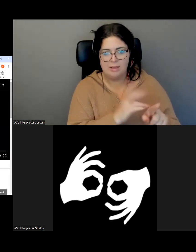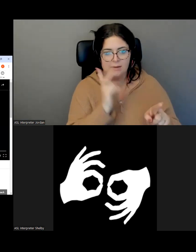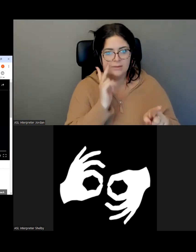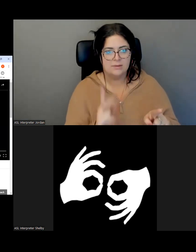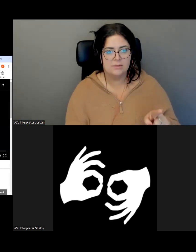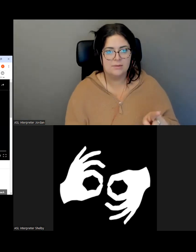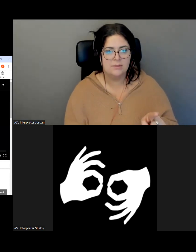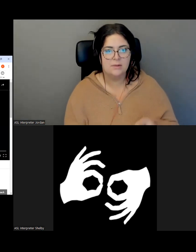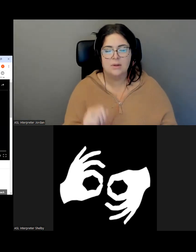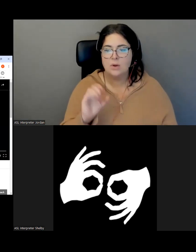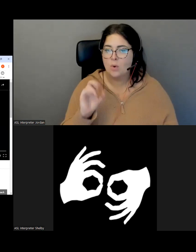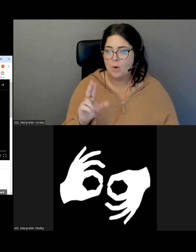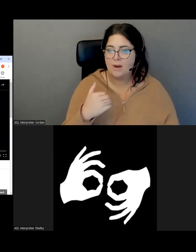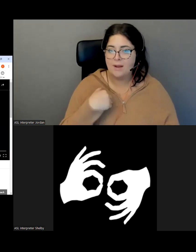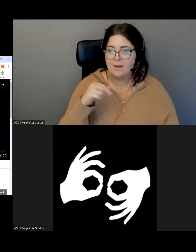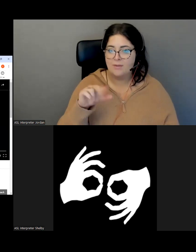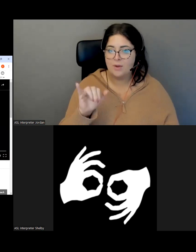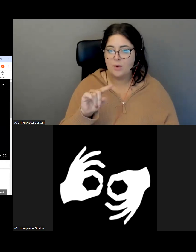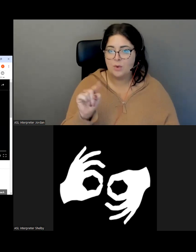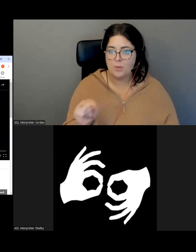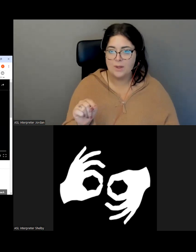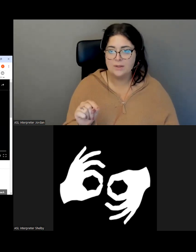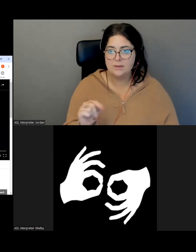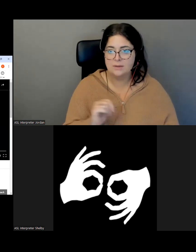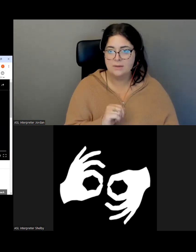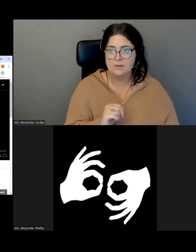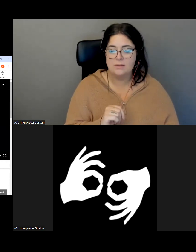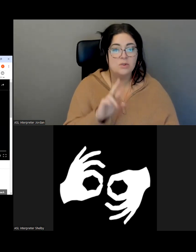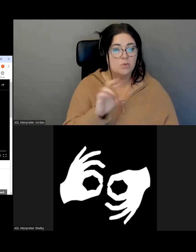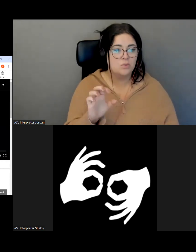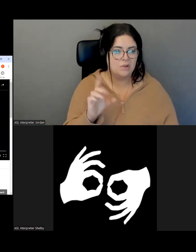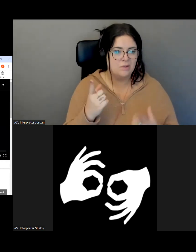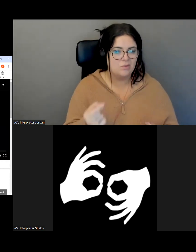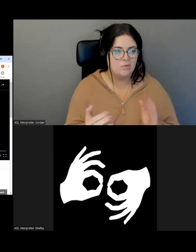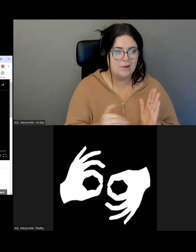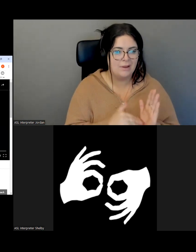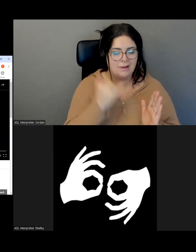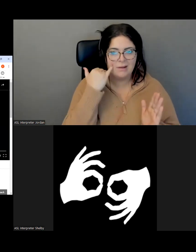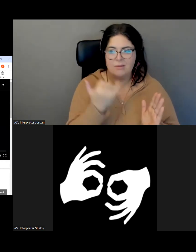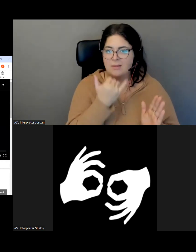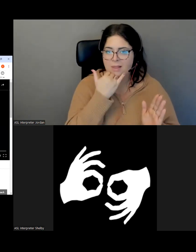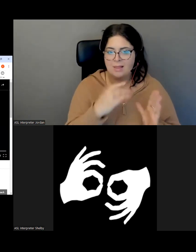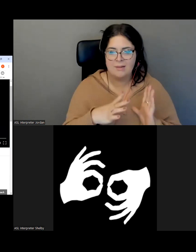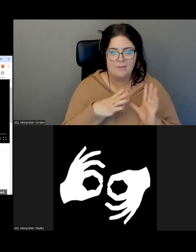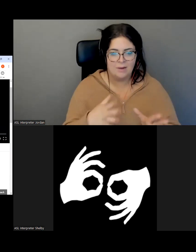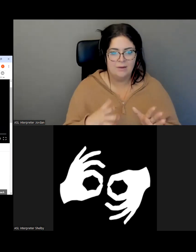here, like you have a chapter quiz, so you can do a chapter quiz and you can redo these as well. If like you get one wrong, it's fine. And we also